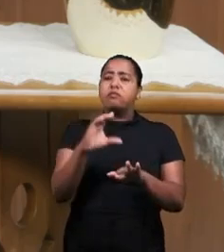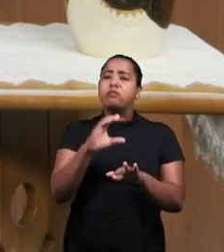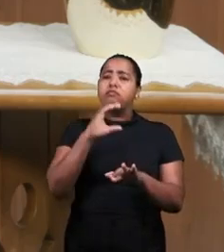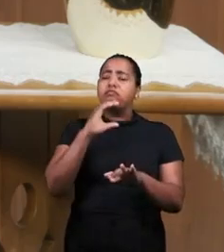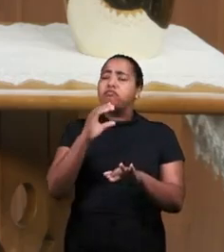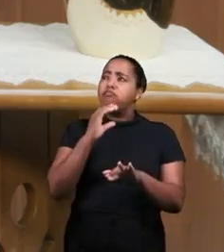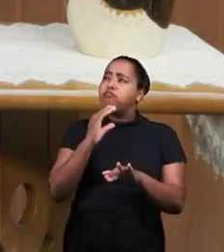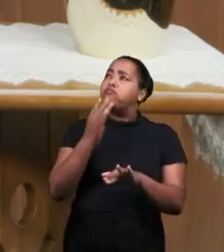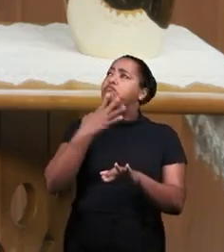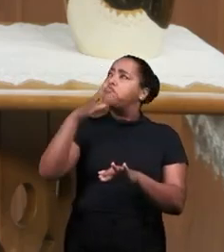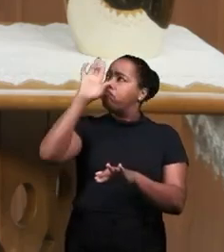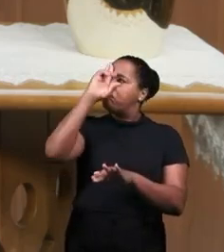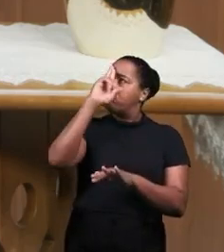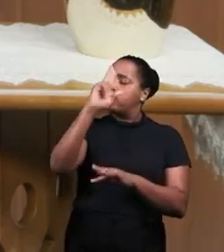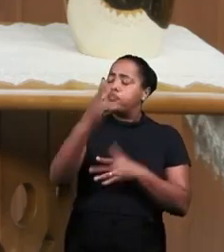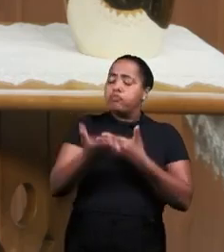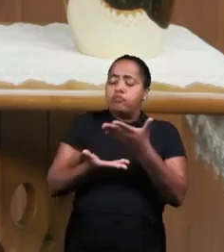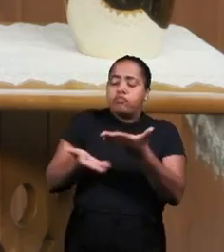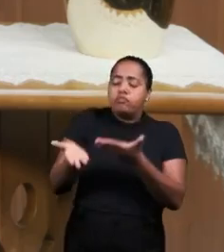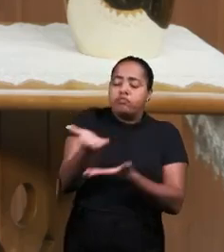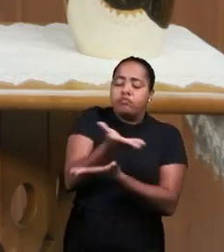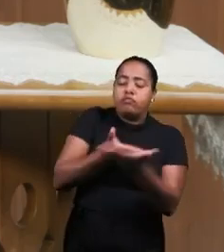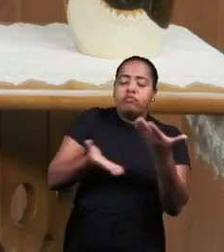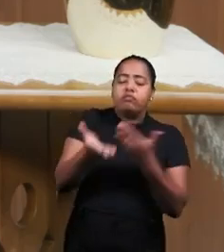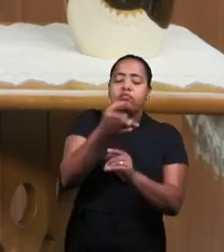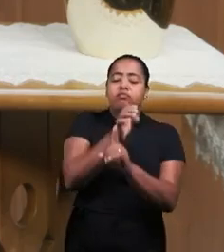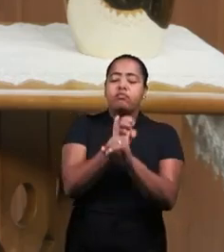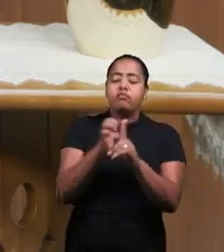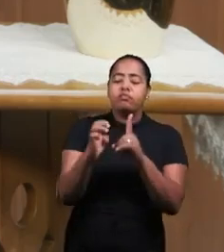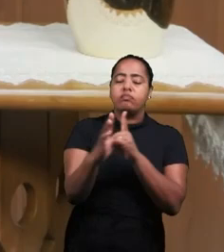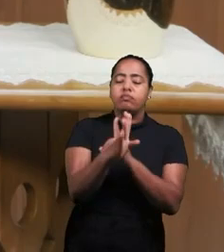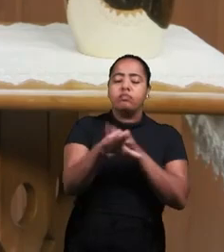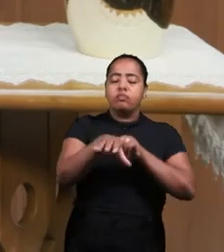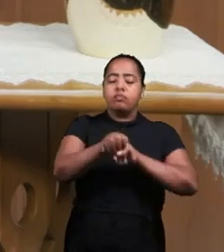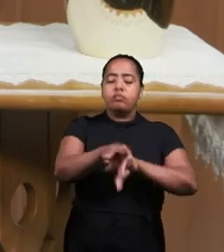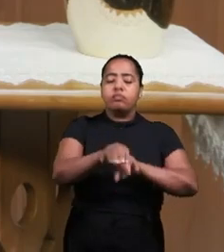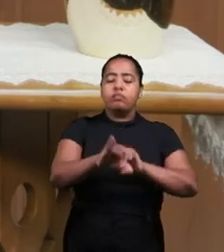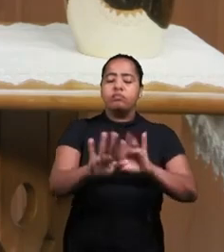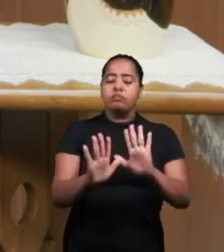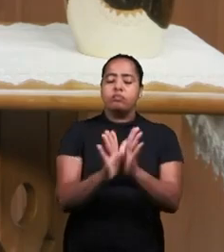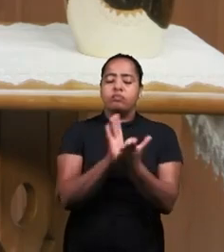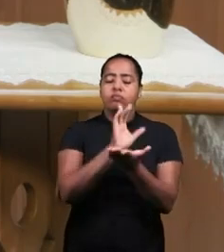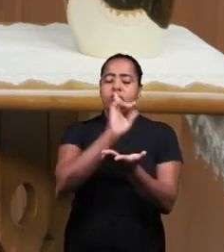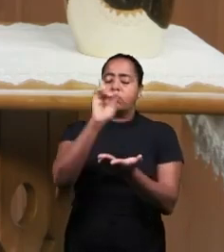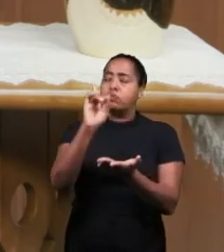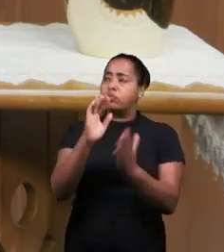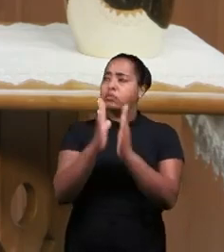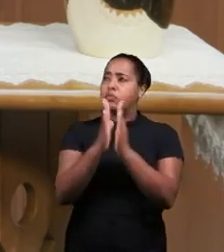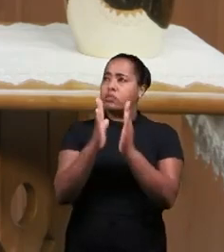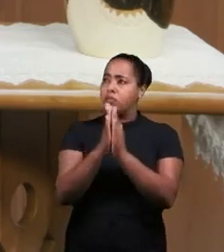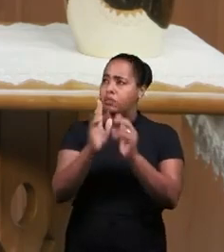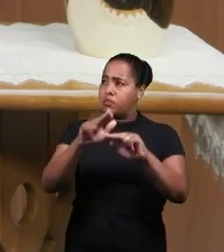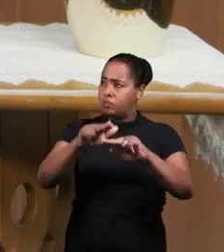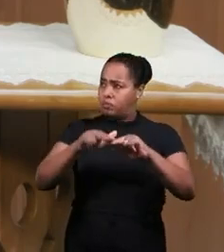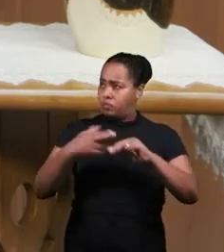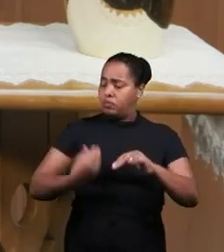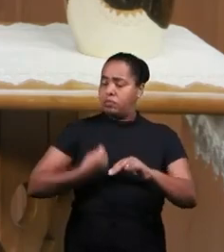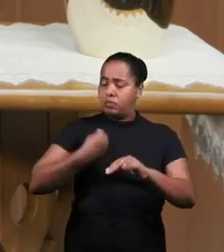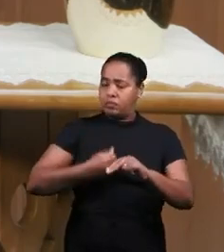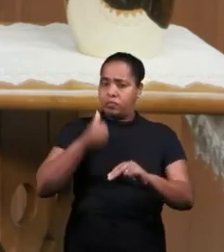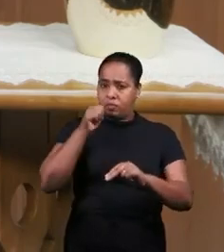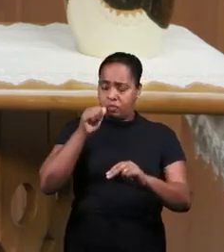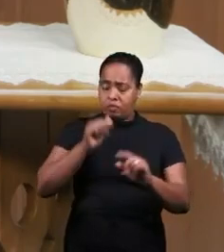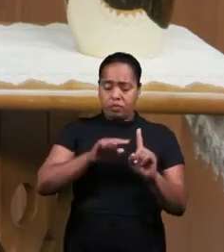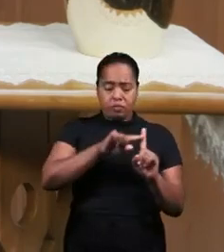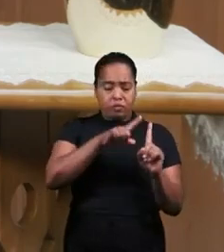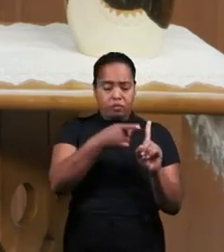more about the Lord in their participation in this Sunday school, in the teaching of your, in learning through your word. Also, our sisters